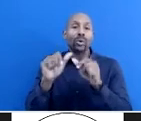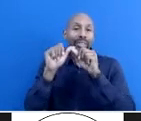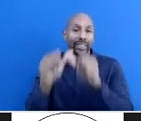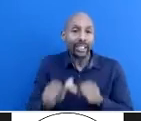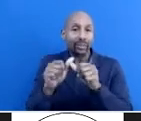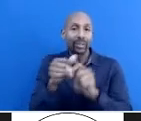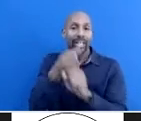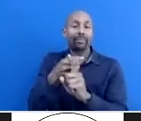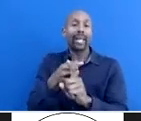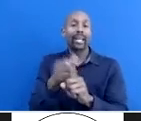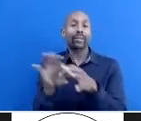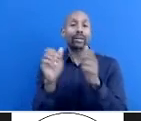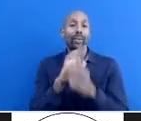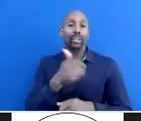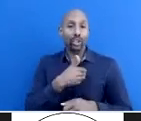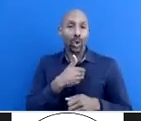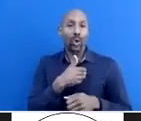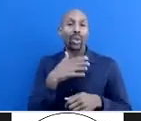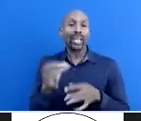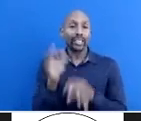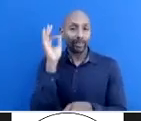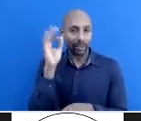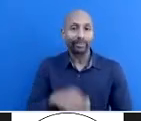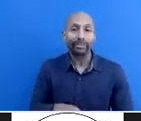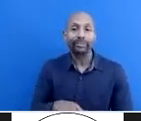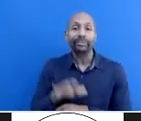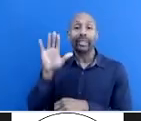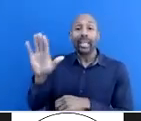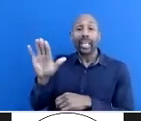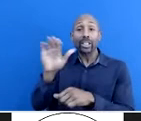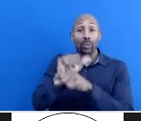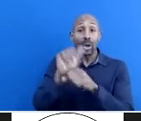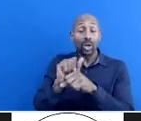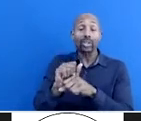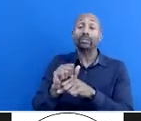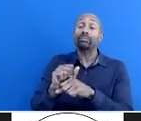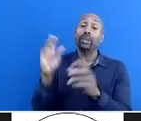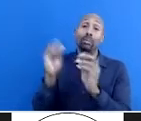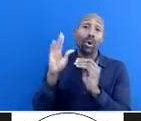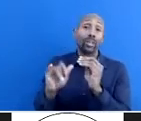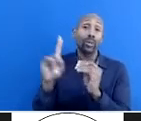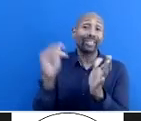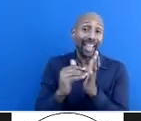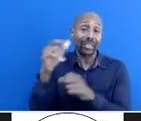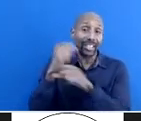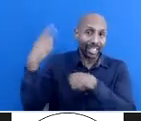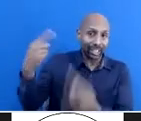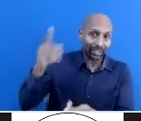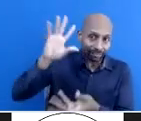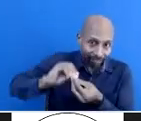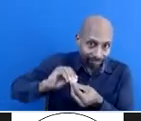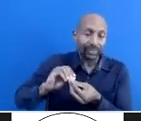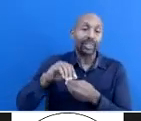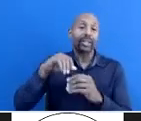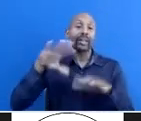University of California, Santa Barbara. His research spans the last 1,000 years, centering on West Africa while